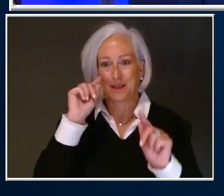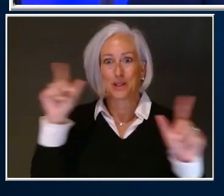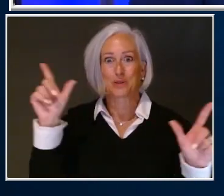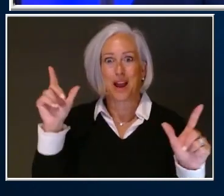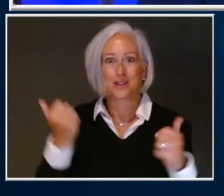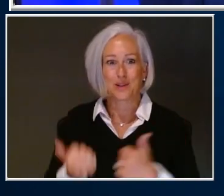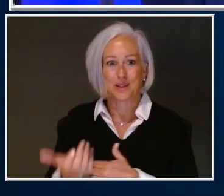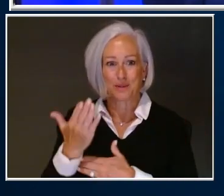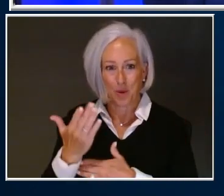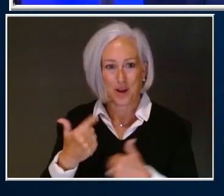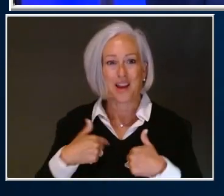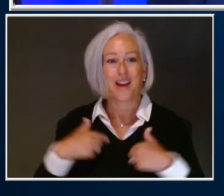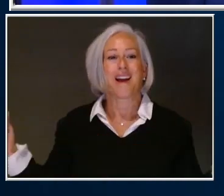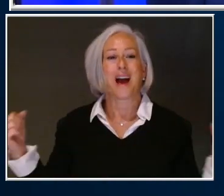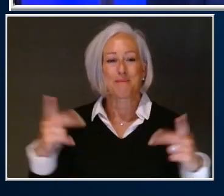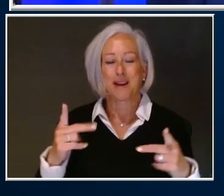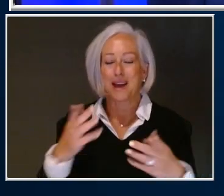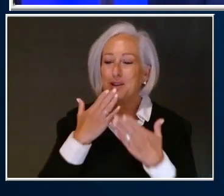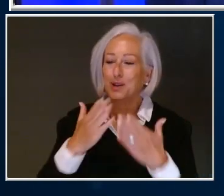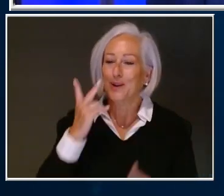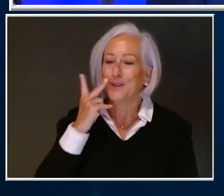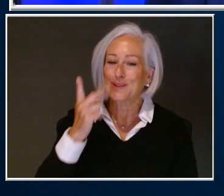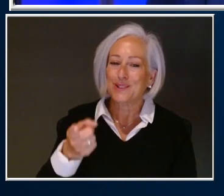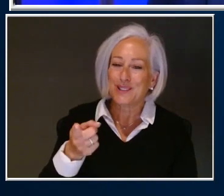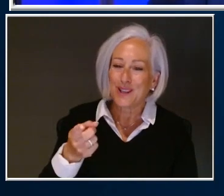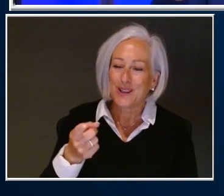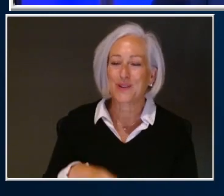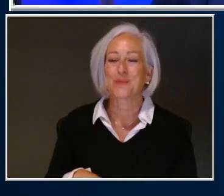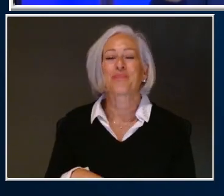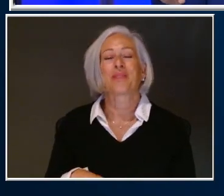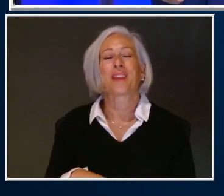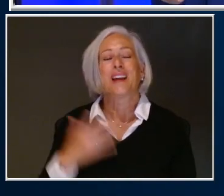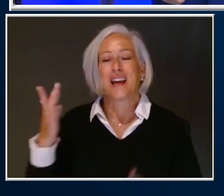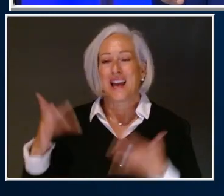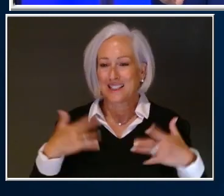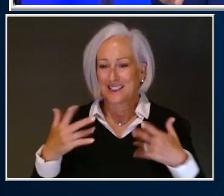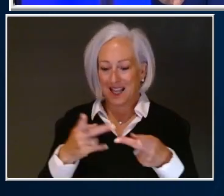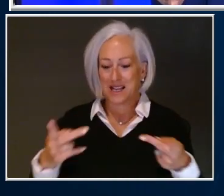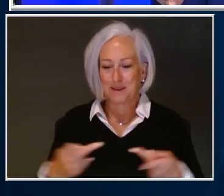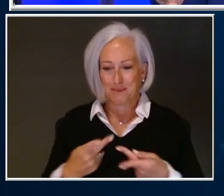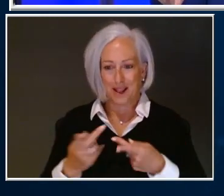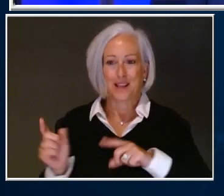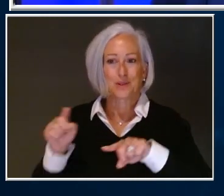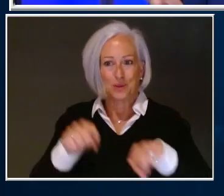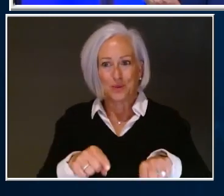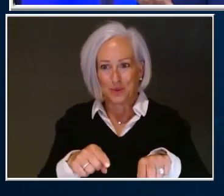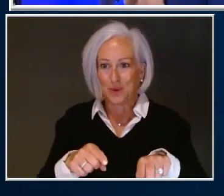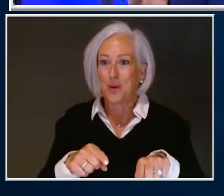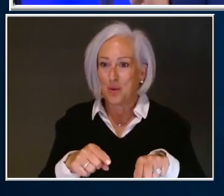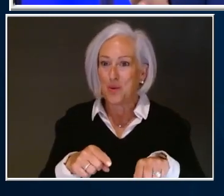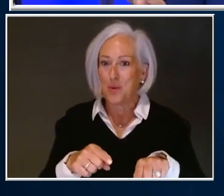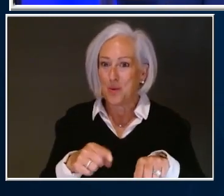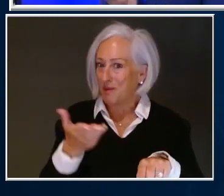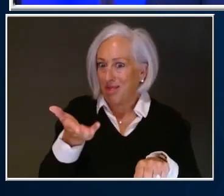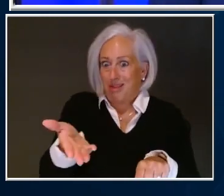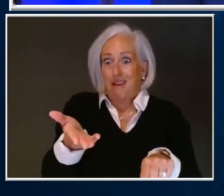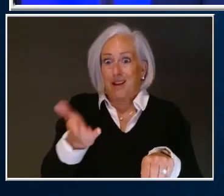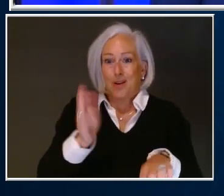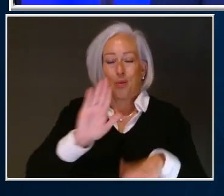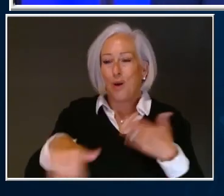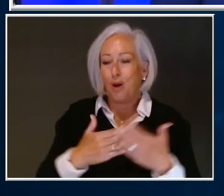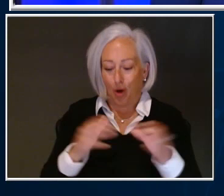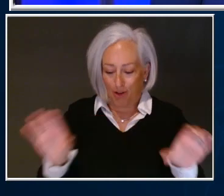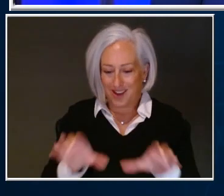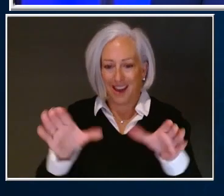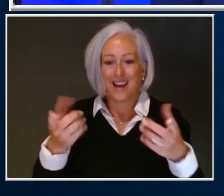back. So good to see you. And what an exciting place to be right there, you know, where all the action's going to be, you know,